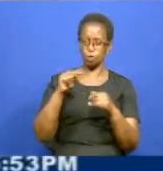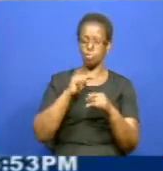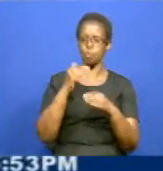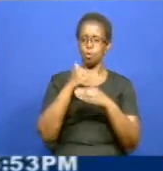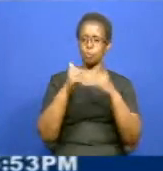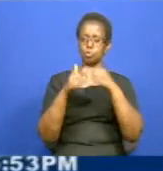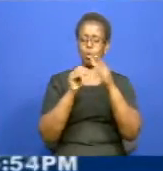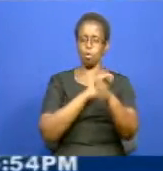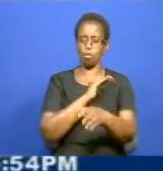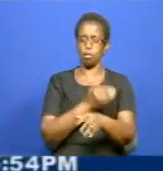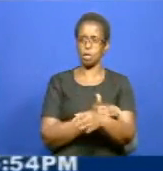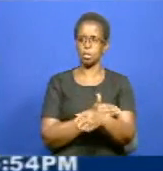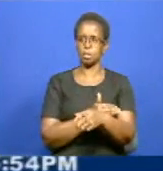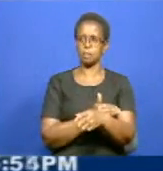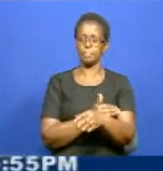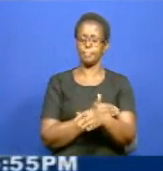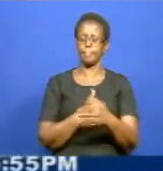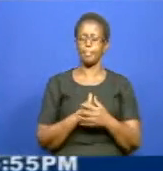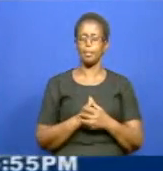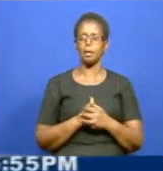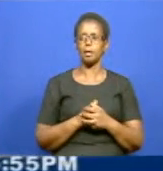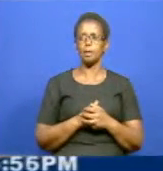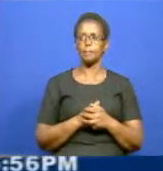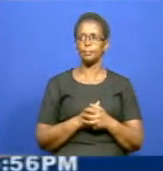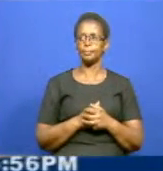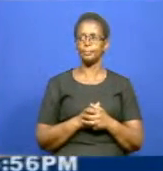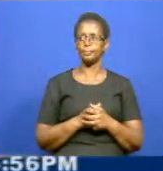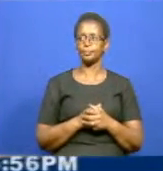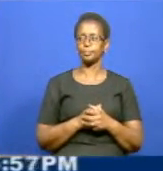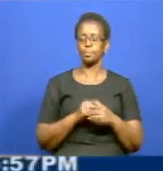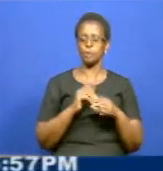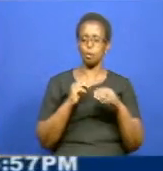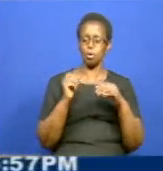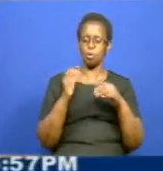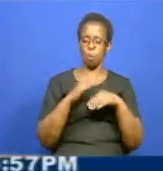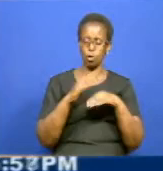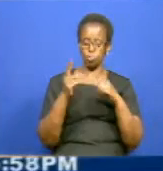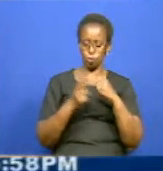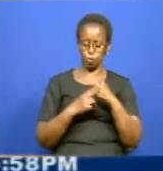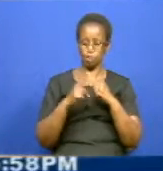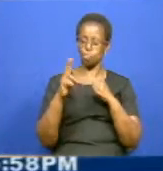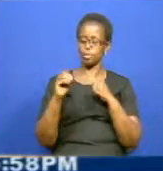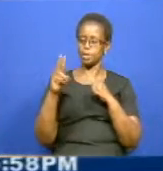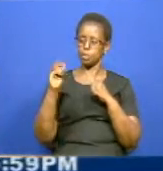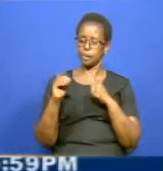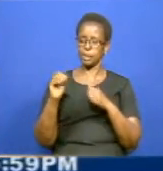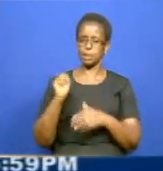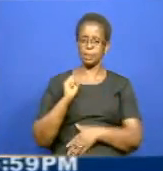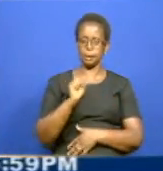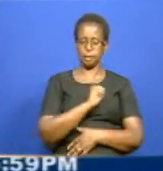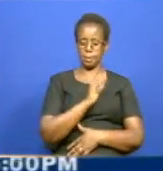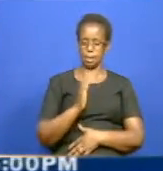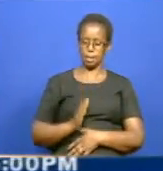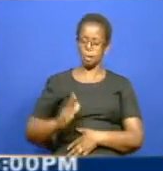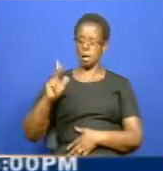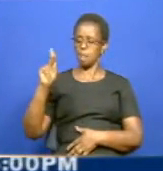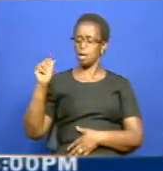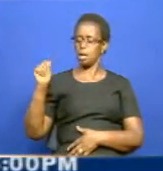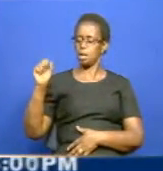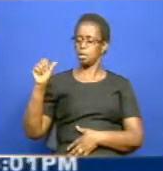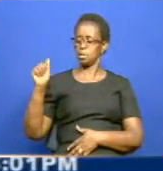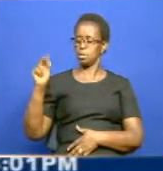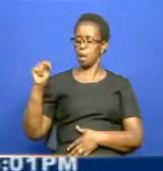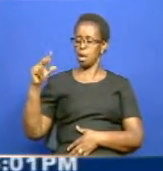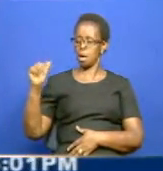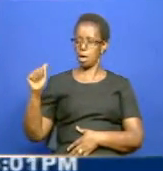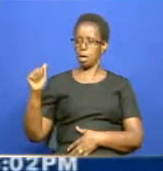Regulations 2020. Mr. Speaker, on June 2020, Senator Sylvia Kasanga, Member of Parliament and Senator